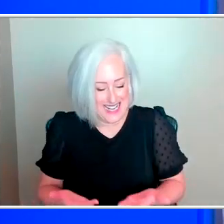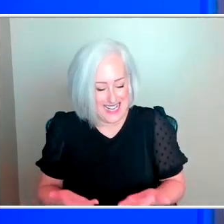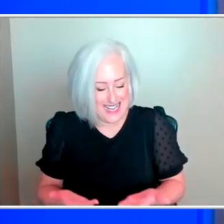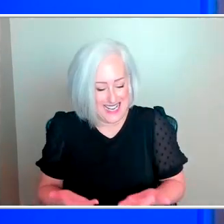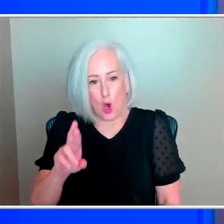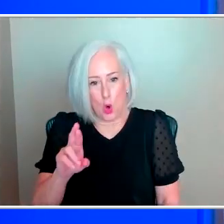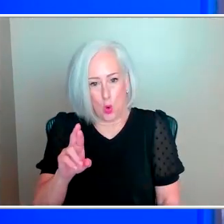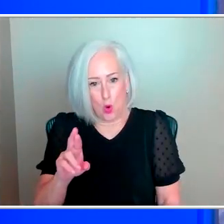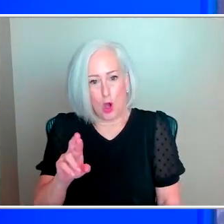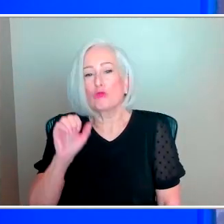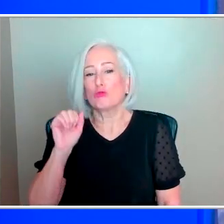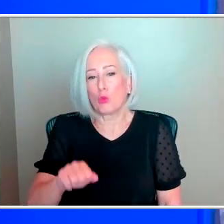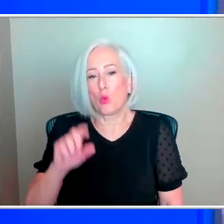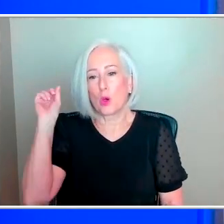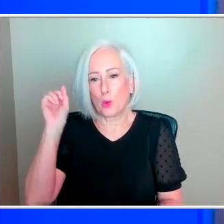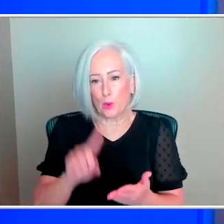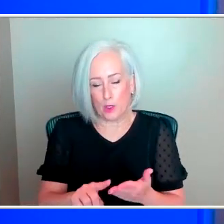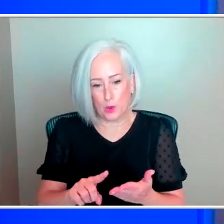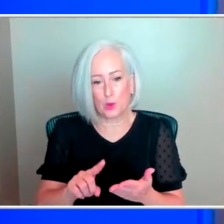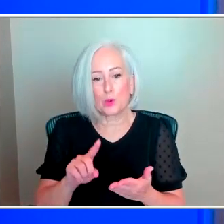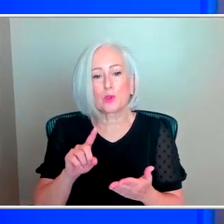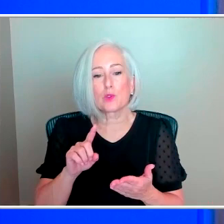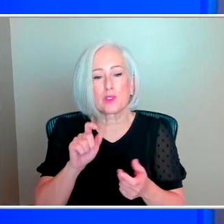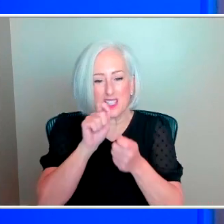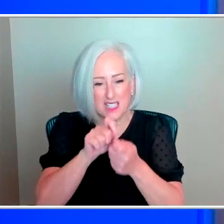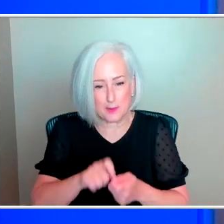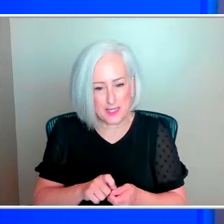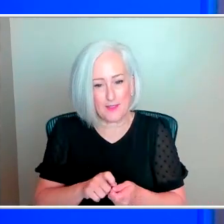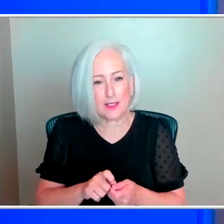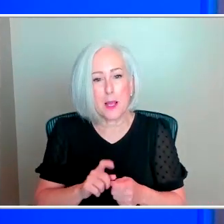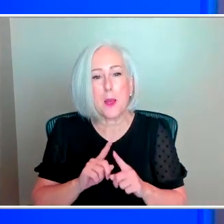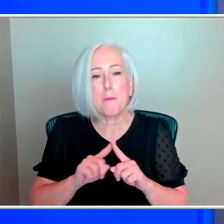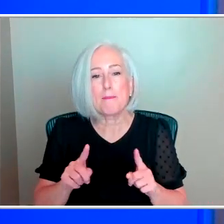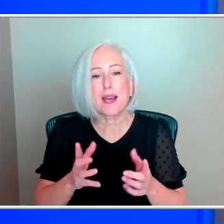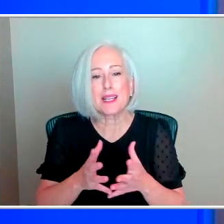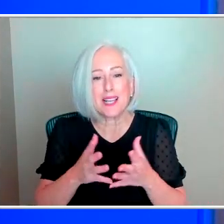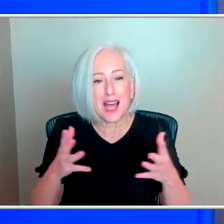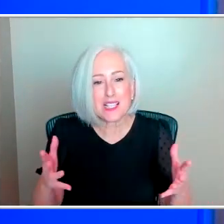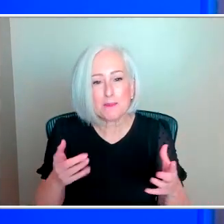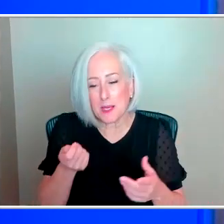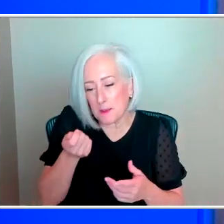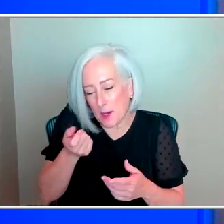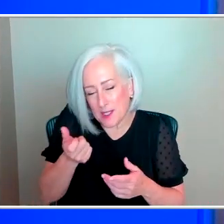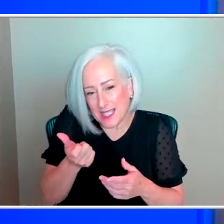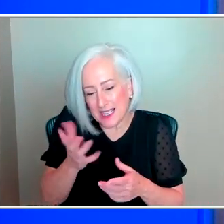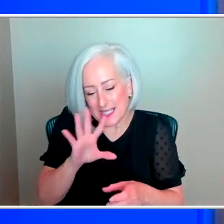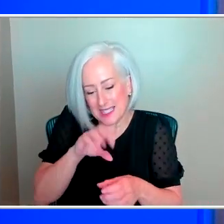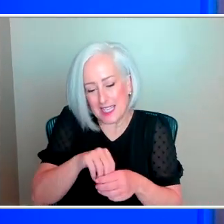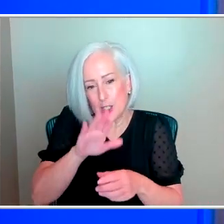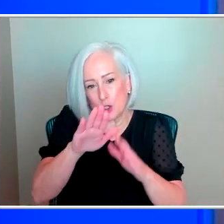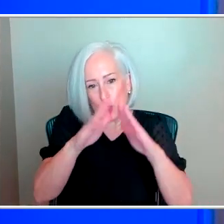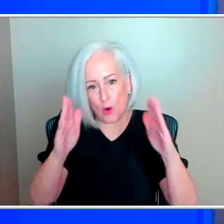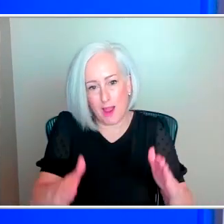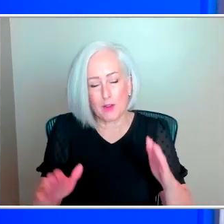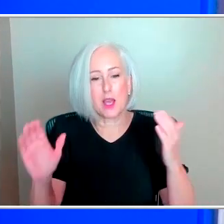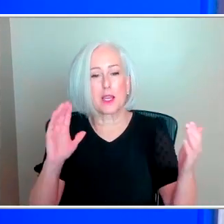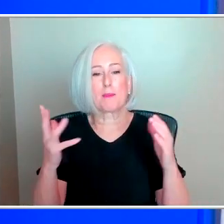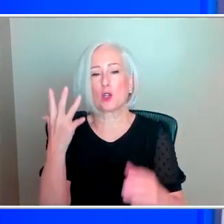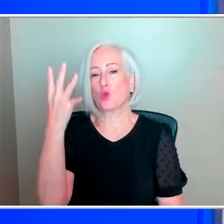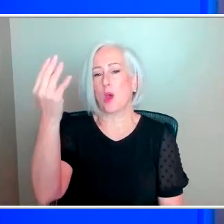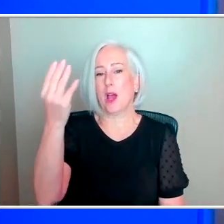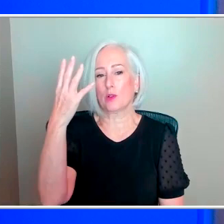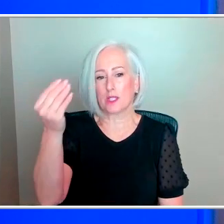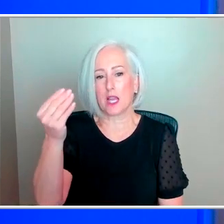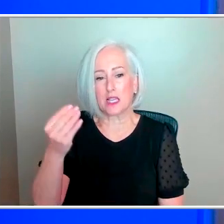down on the particulates. Not as many particulates come into the house as to the outside. I mean, you do have